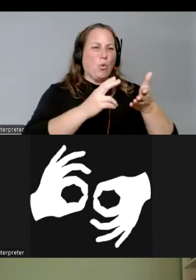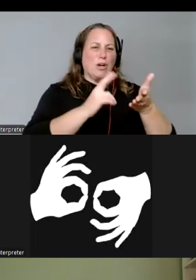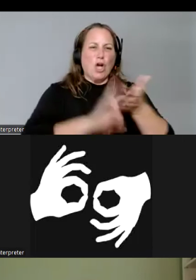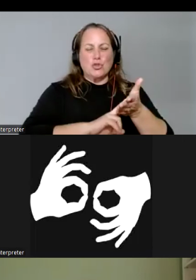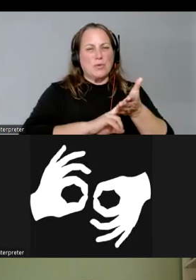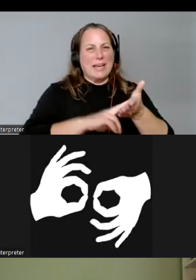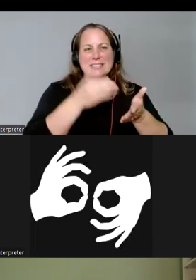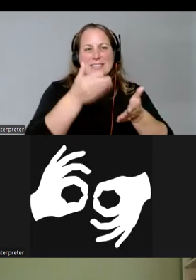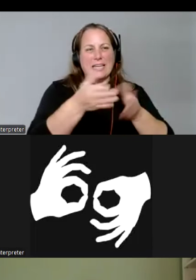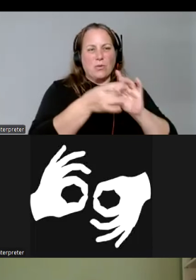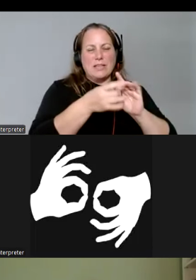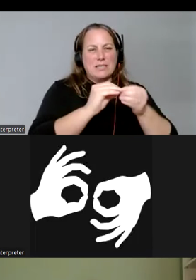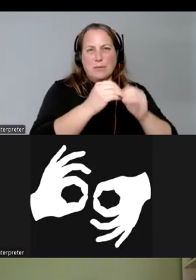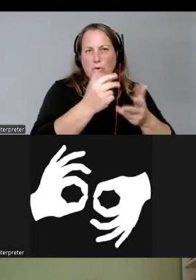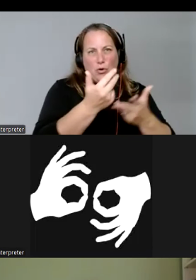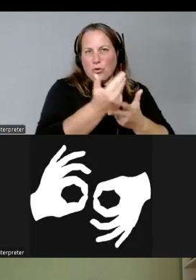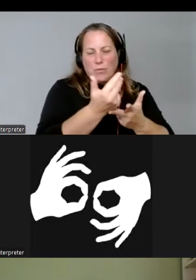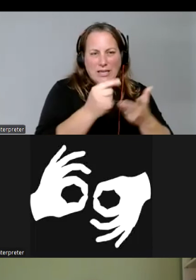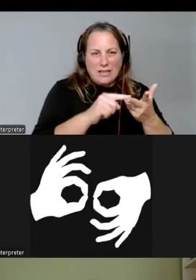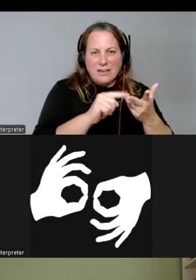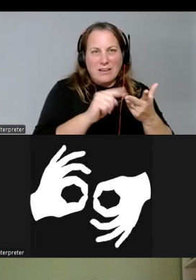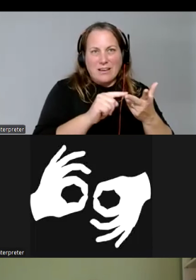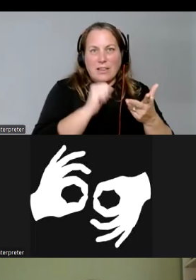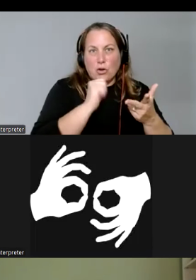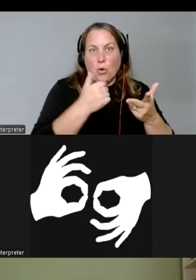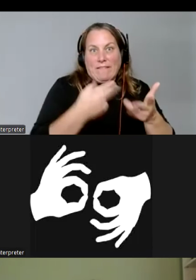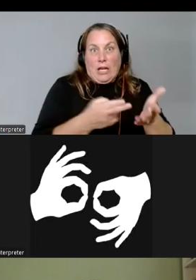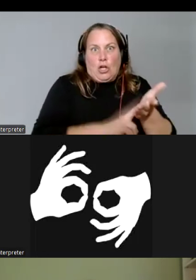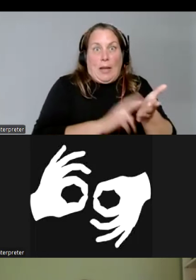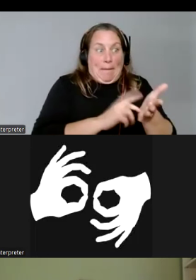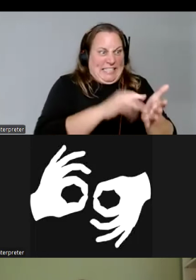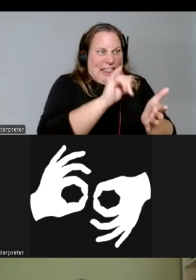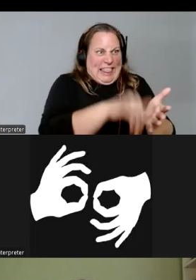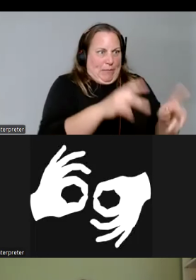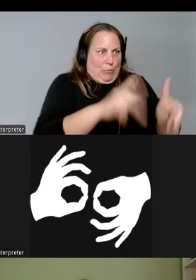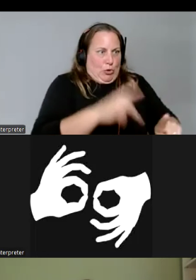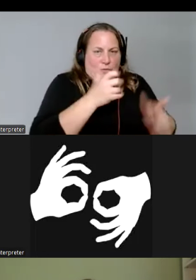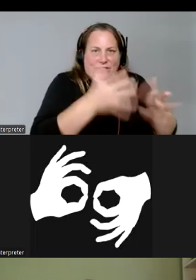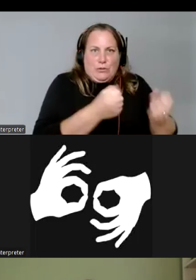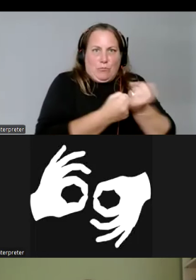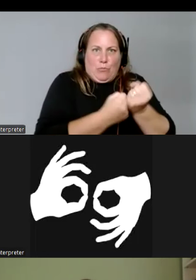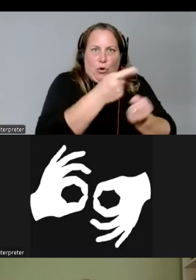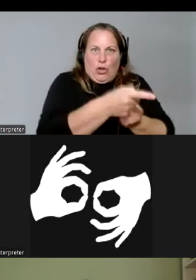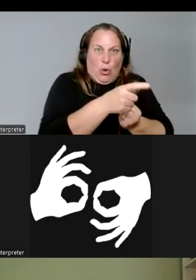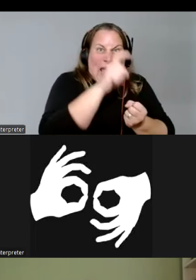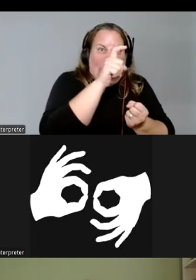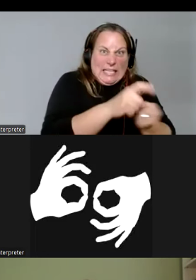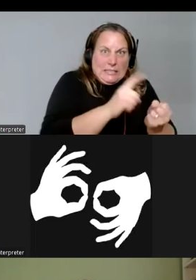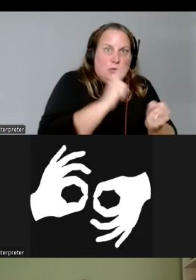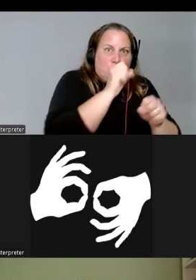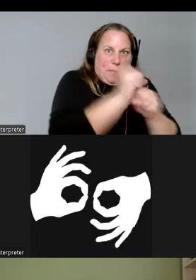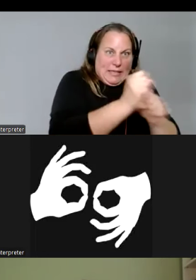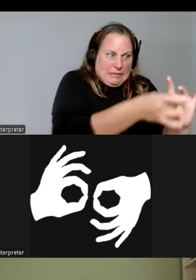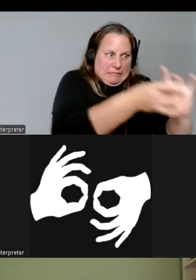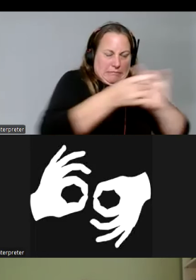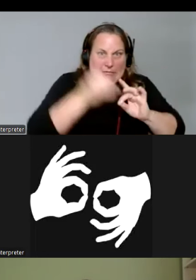those contributors will have to be definitely the exact people who will deliver the project if it's funded,